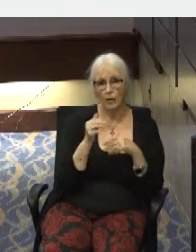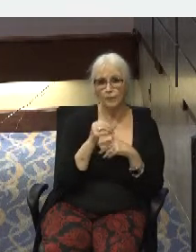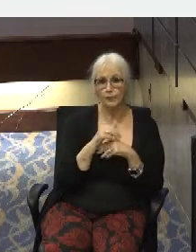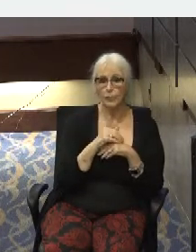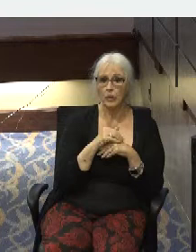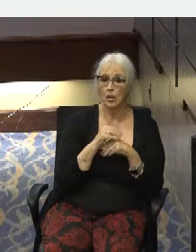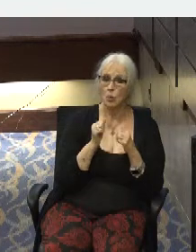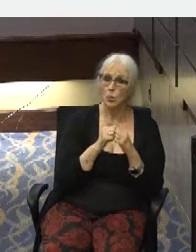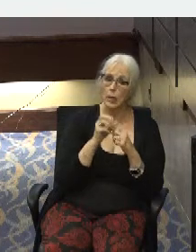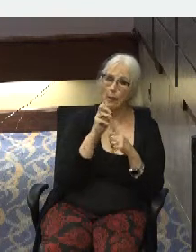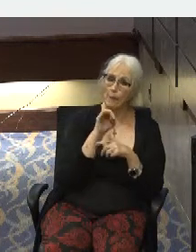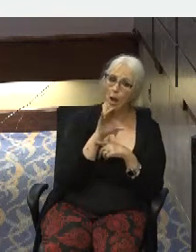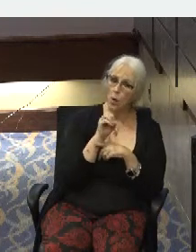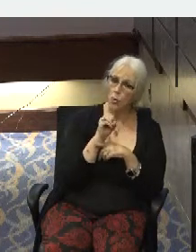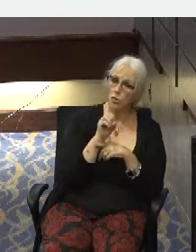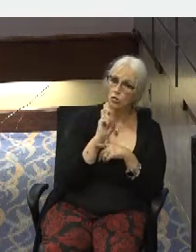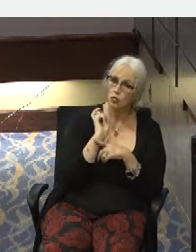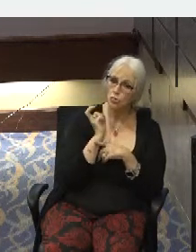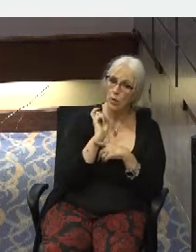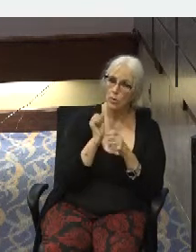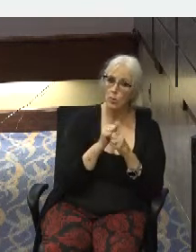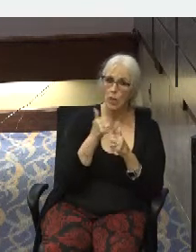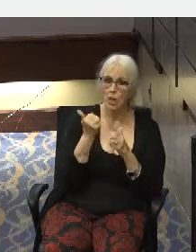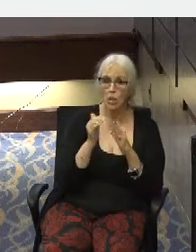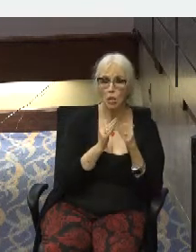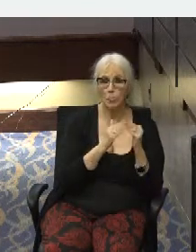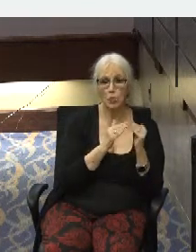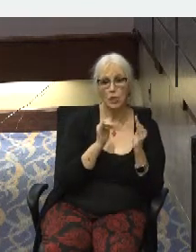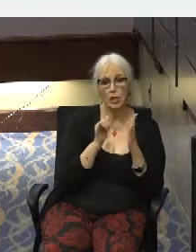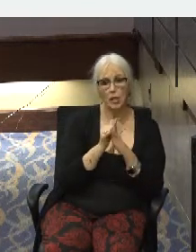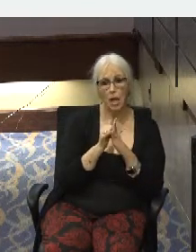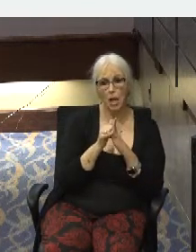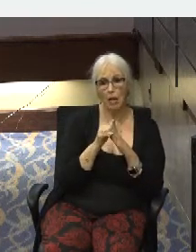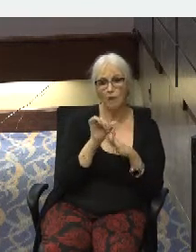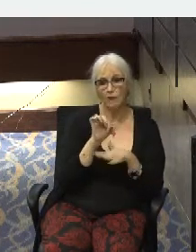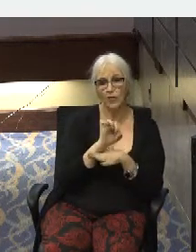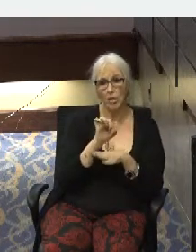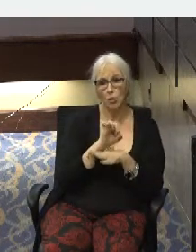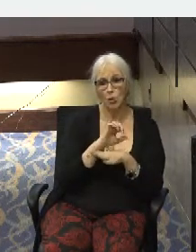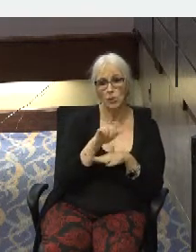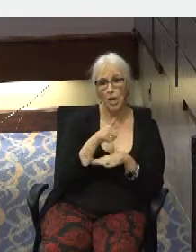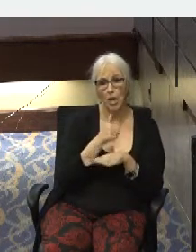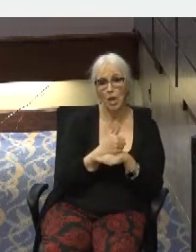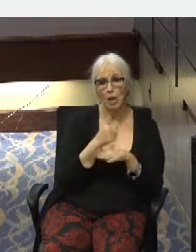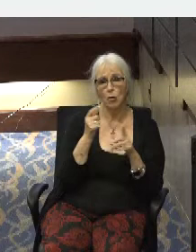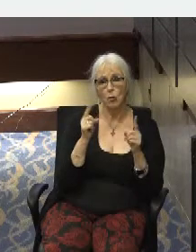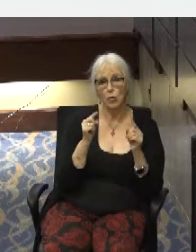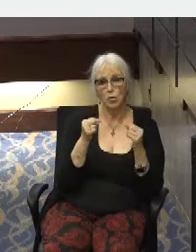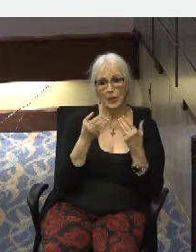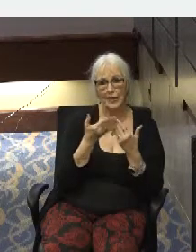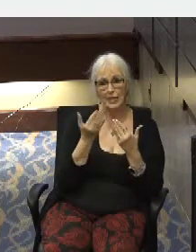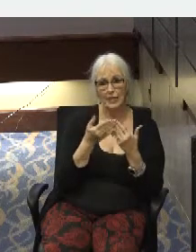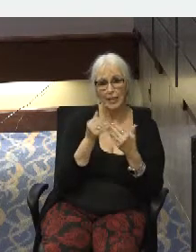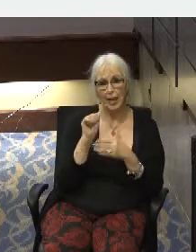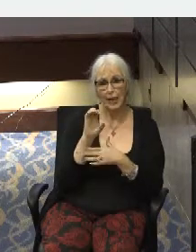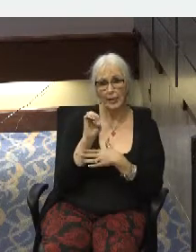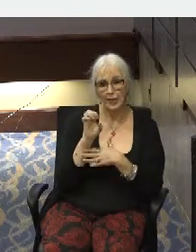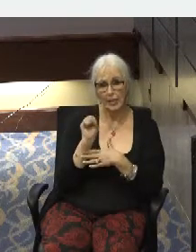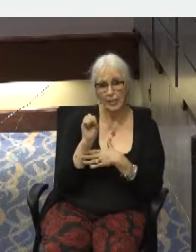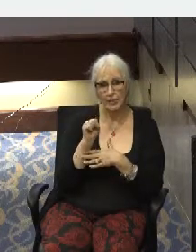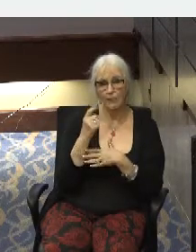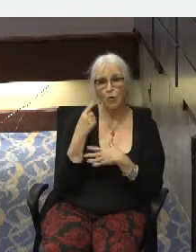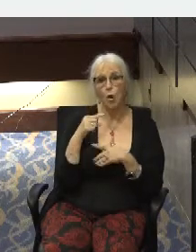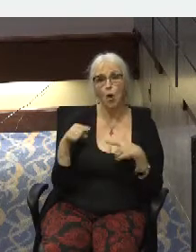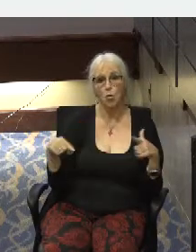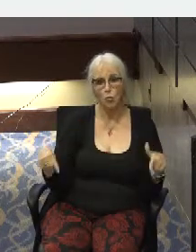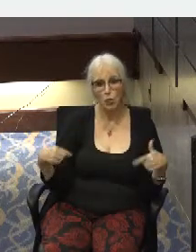with microtransit in other communities, are these vehicles set up so that way there's easy access for folks that are using a wheelchair or